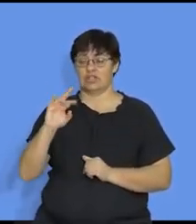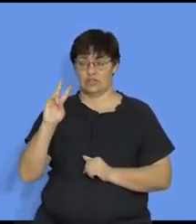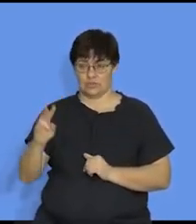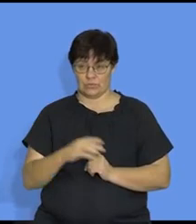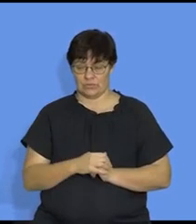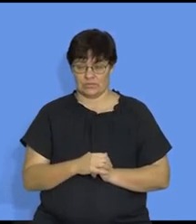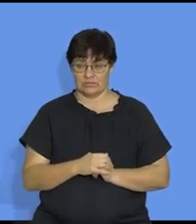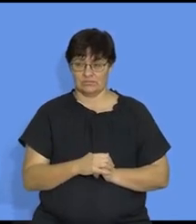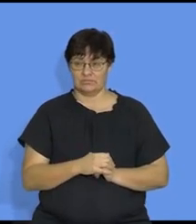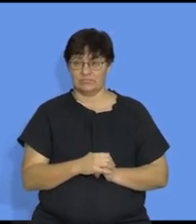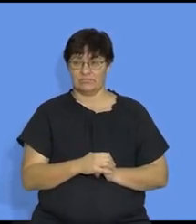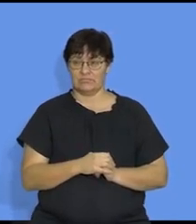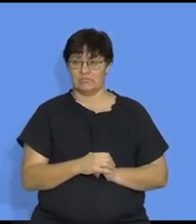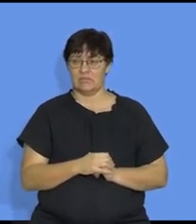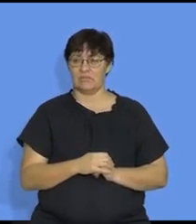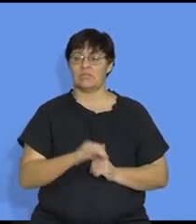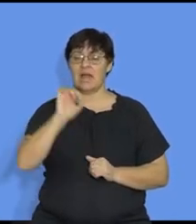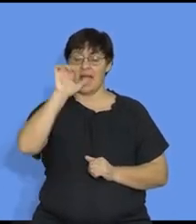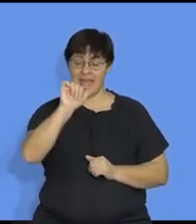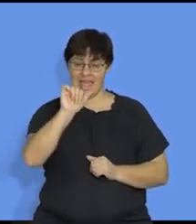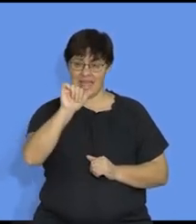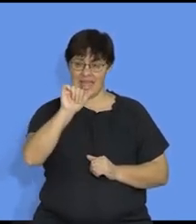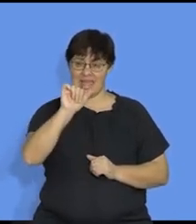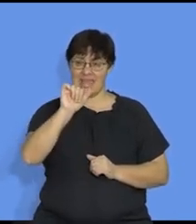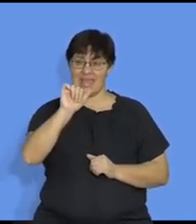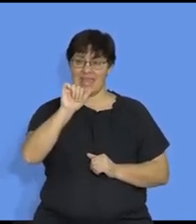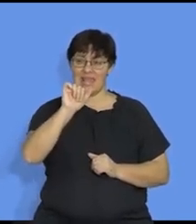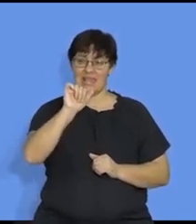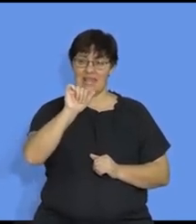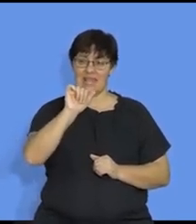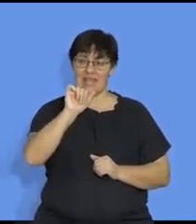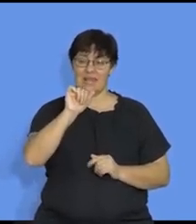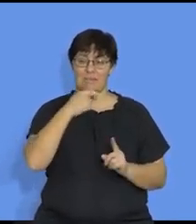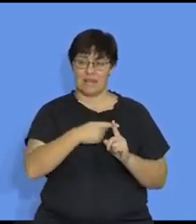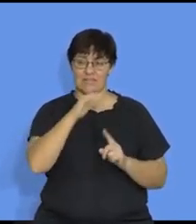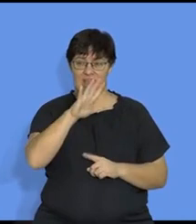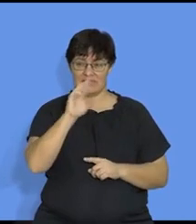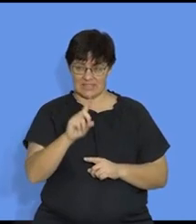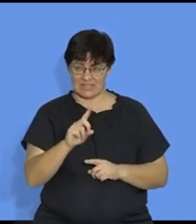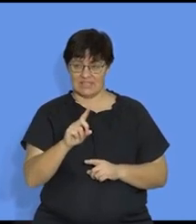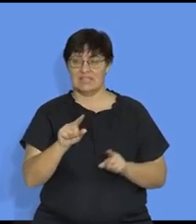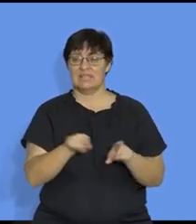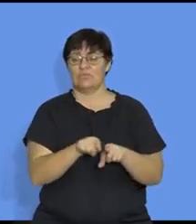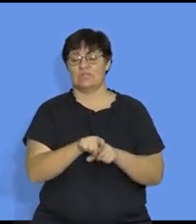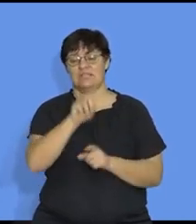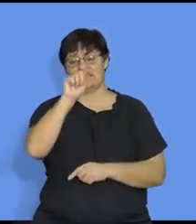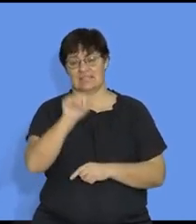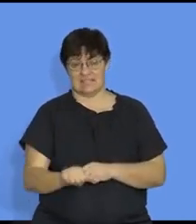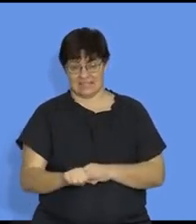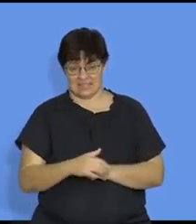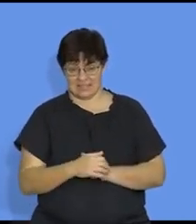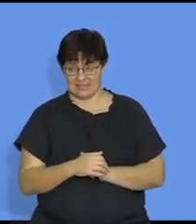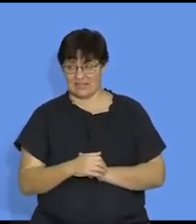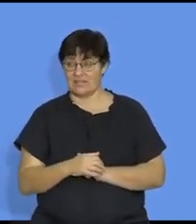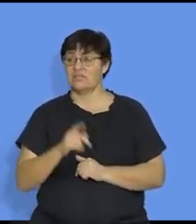I know that T6 is the same thing as A plus 5D. For S is equal to 9, I